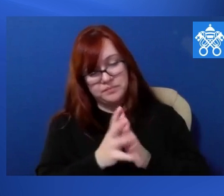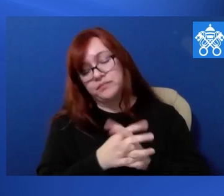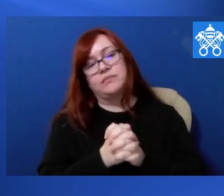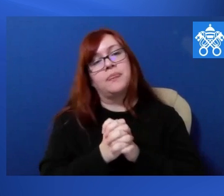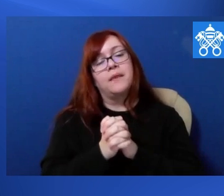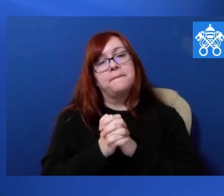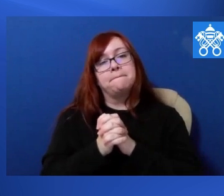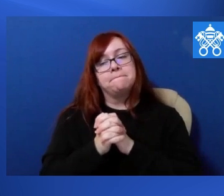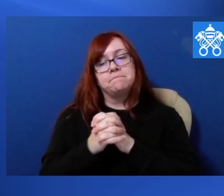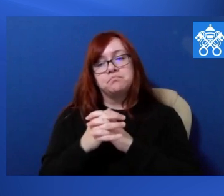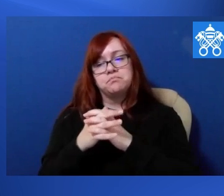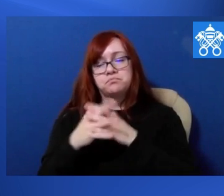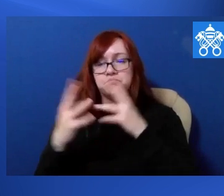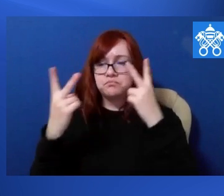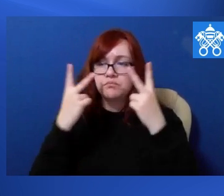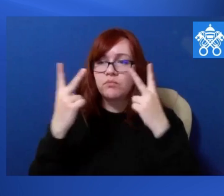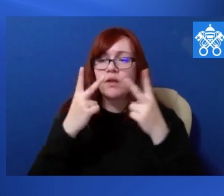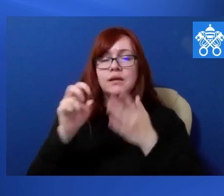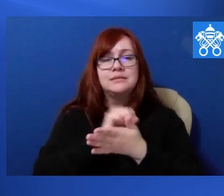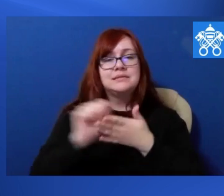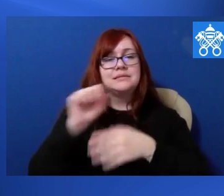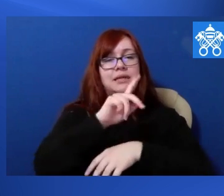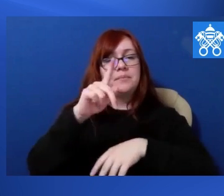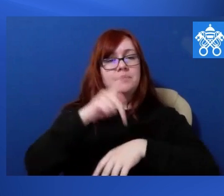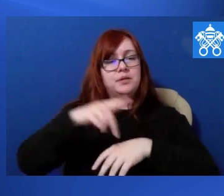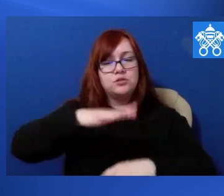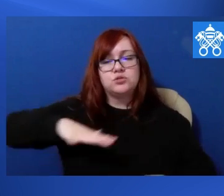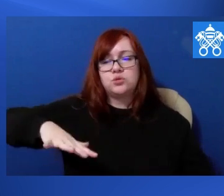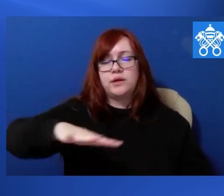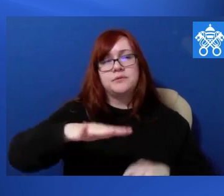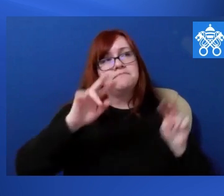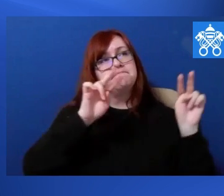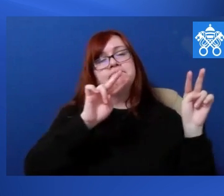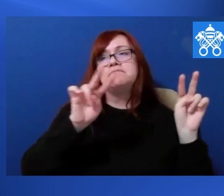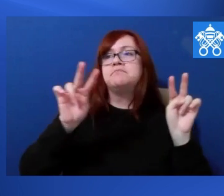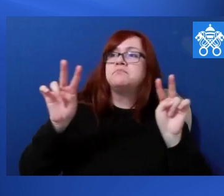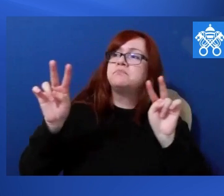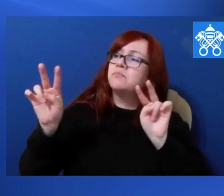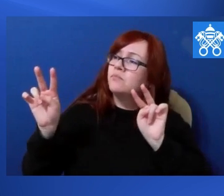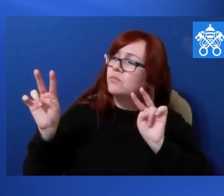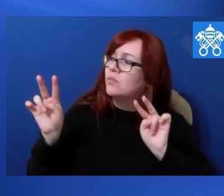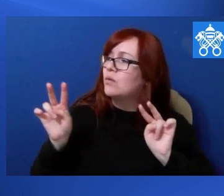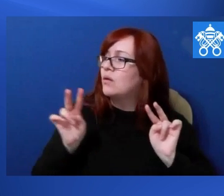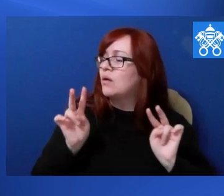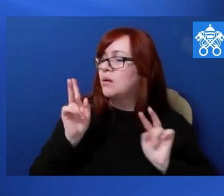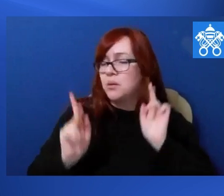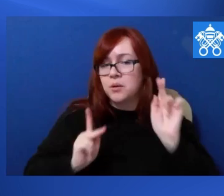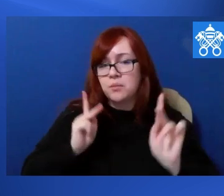entering St. Peter's Square and seeing that in the embrace of the colonnade, people of